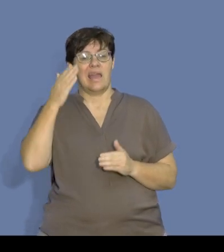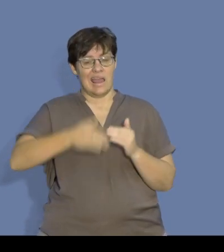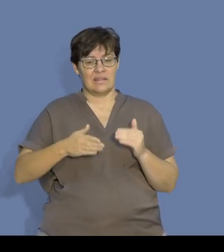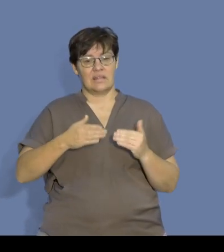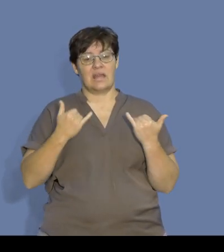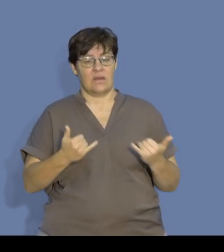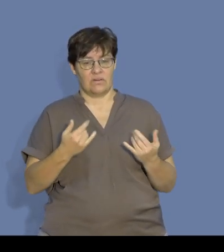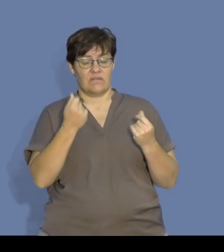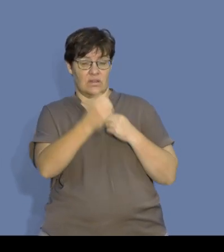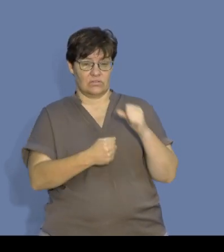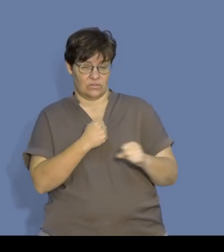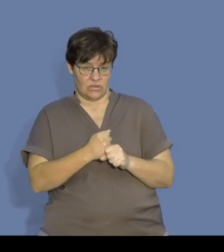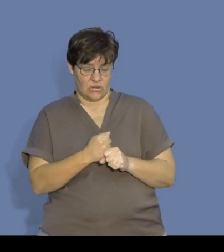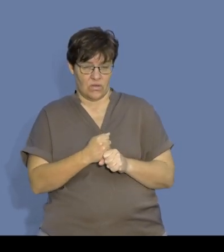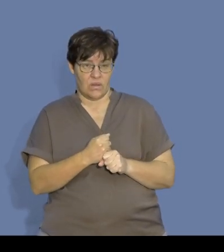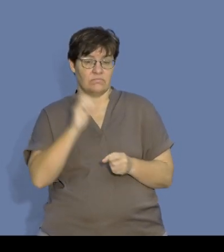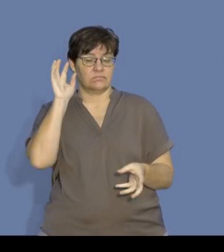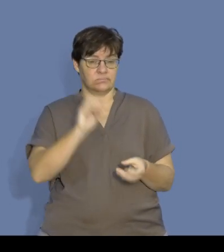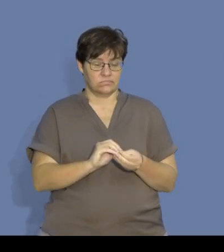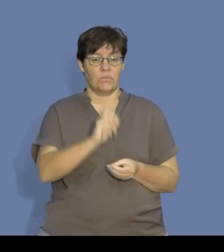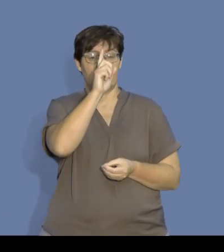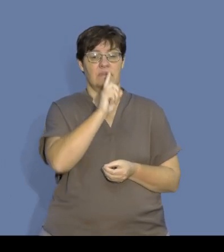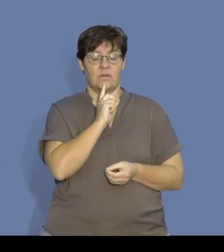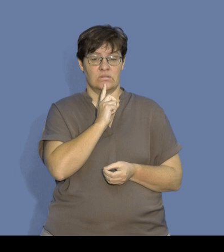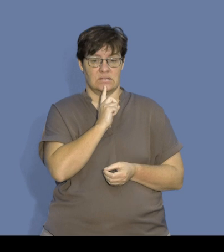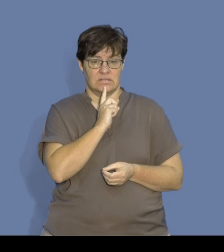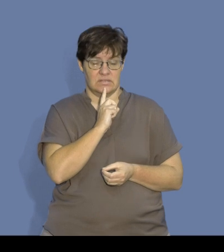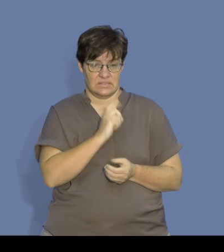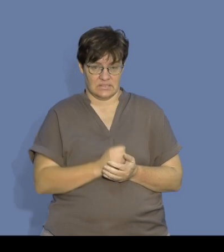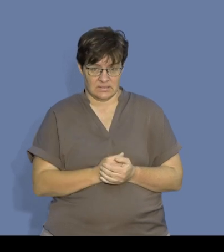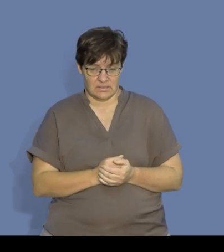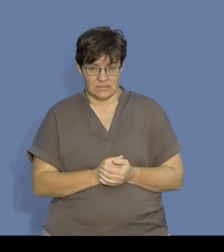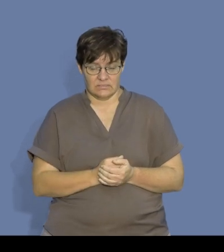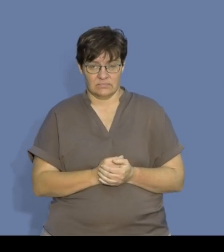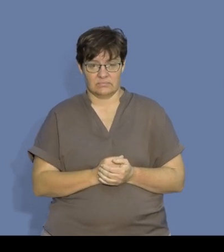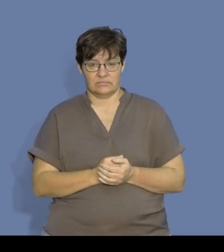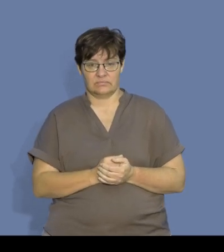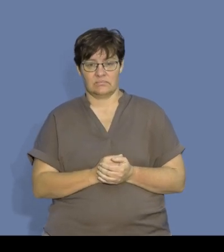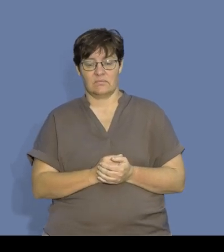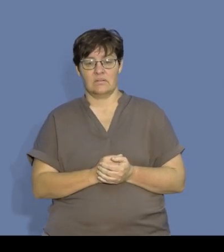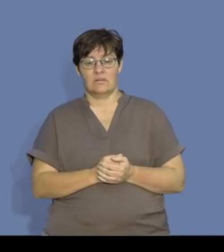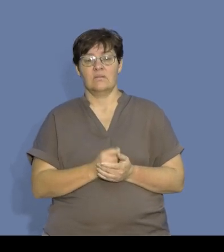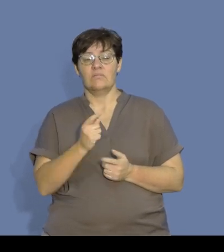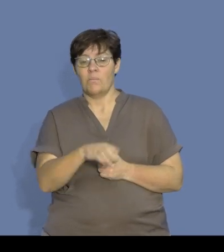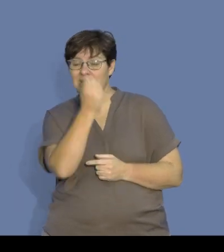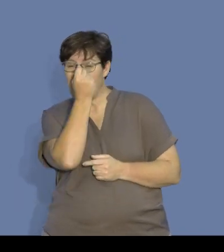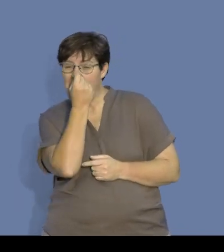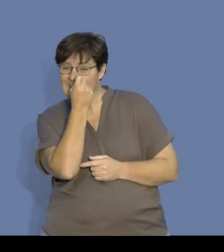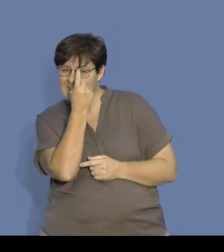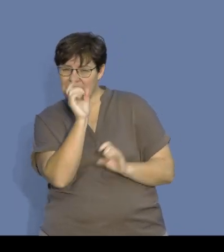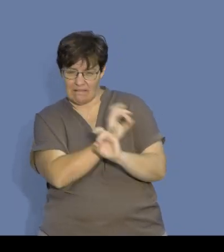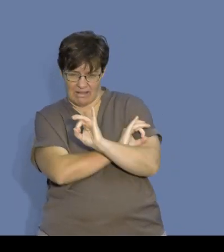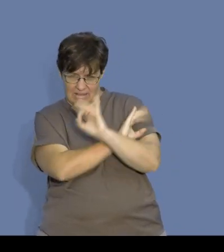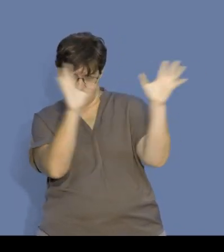current financial year amounted to 1,000 Rand. Right, now in order for you guys to understand